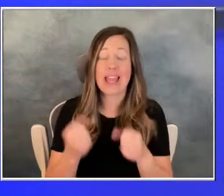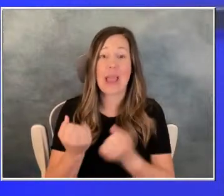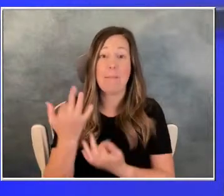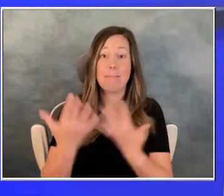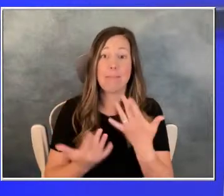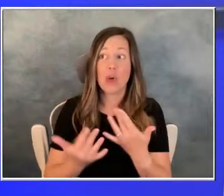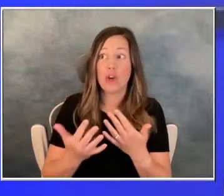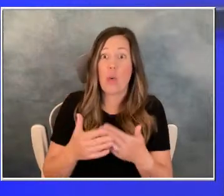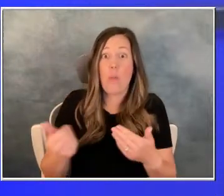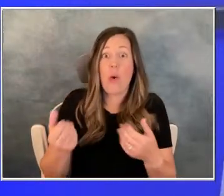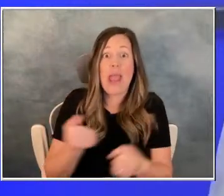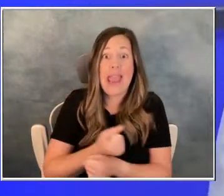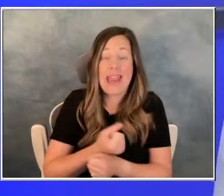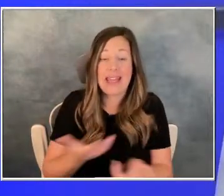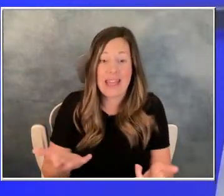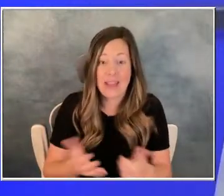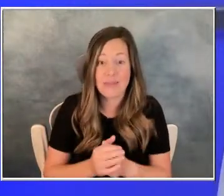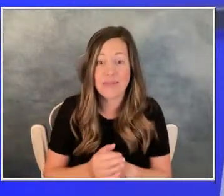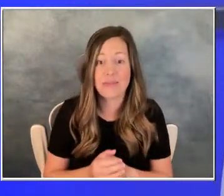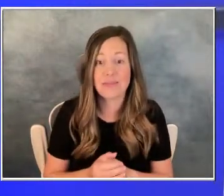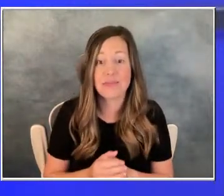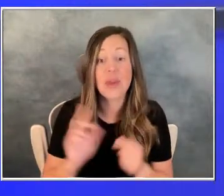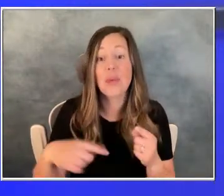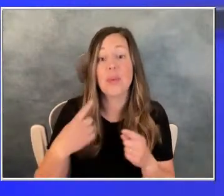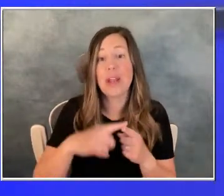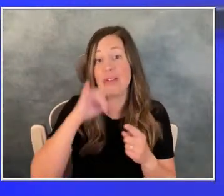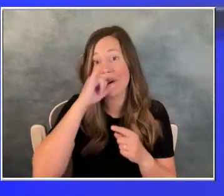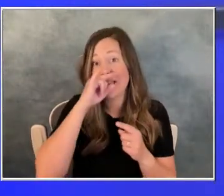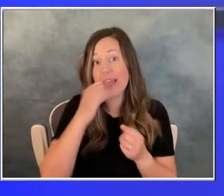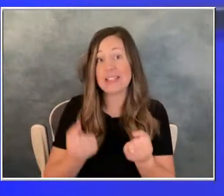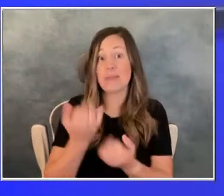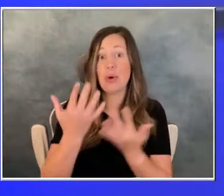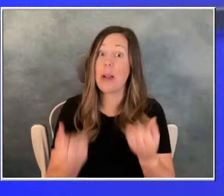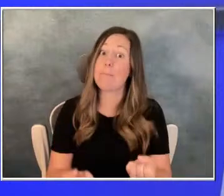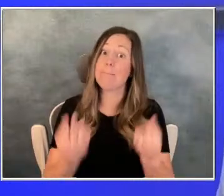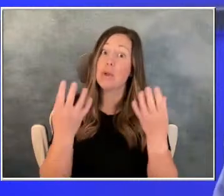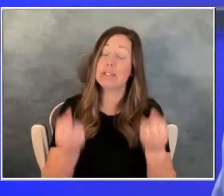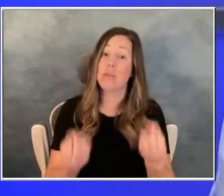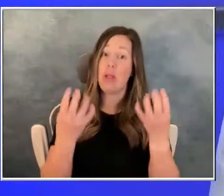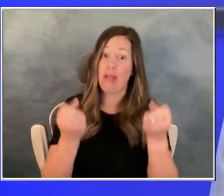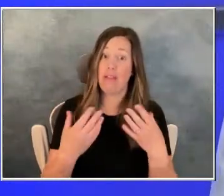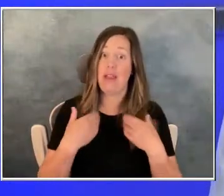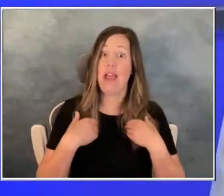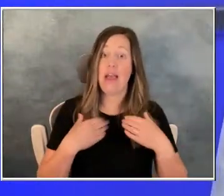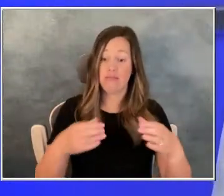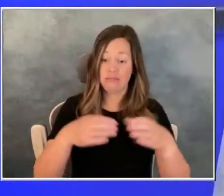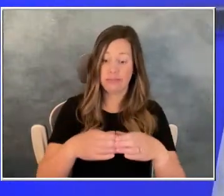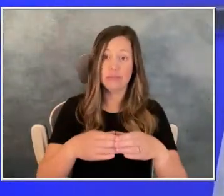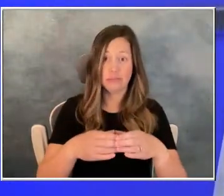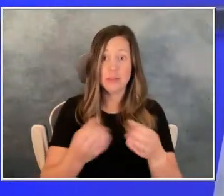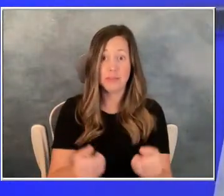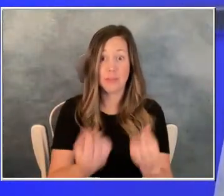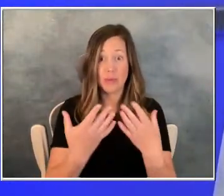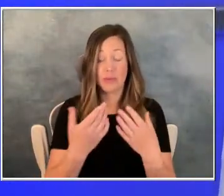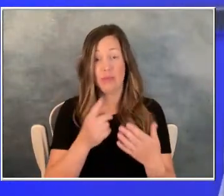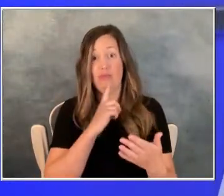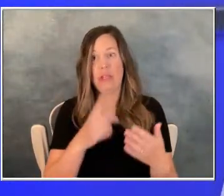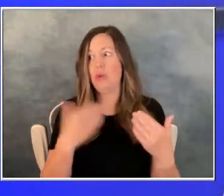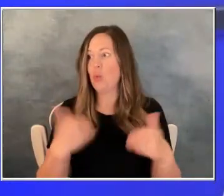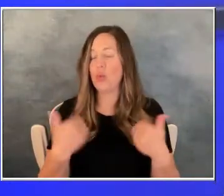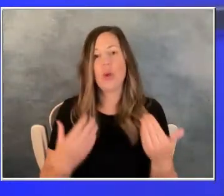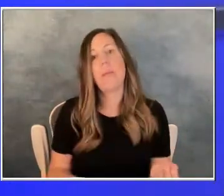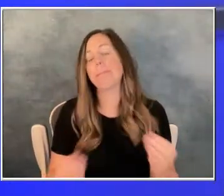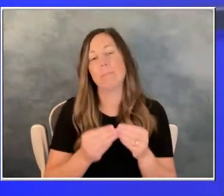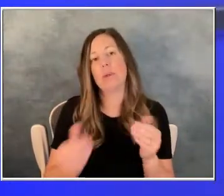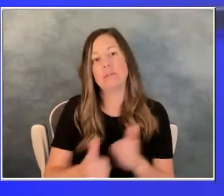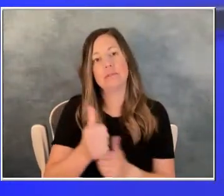And when kids are burning multiple sparklers at the same time, that creates much more of a hazard because it's going to have much more